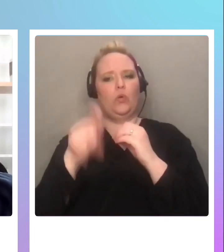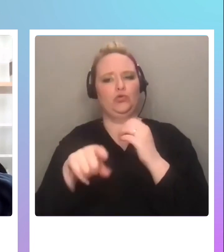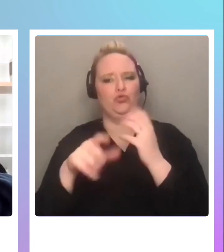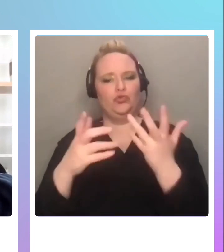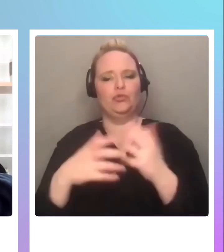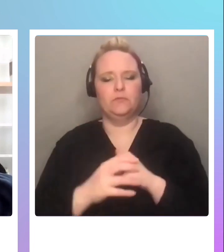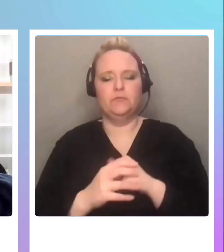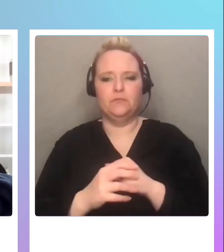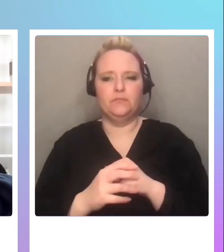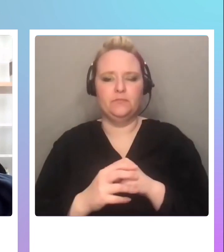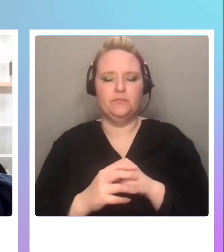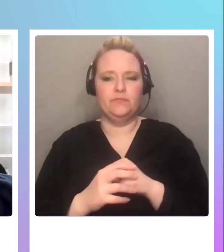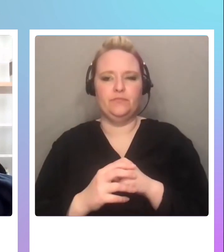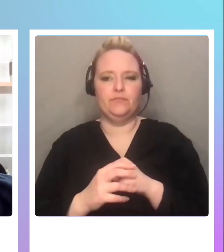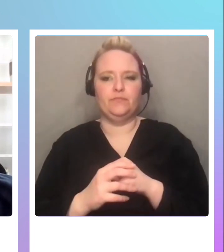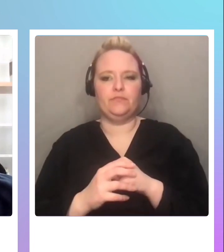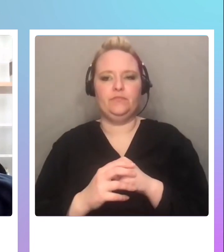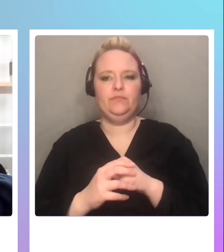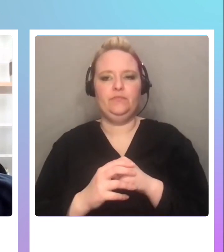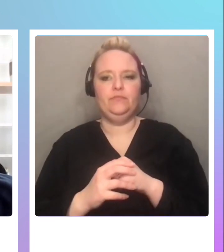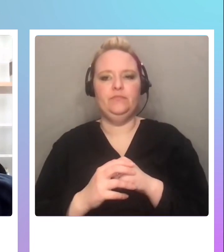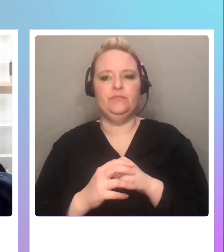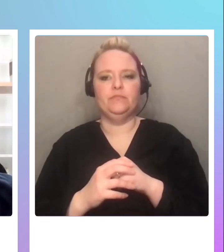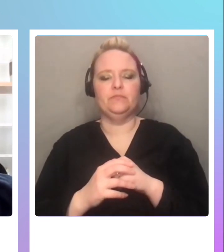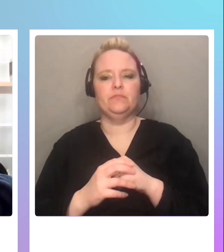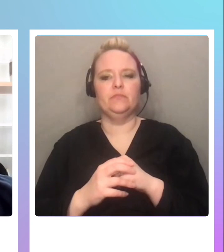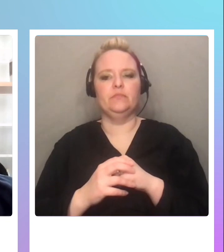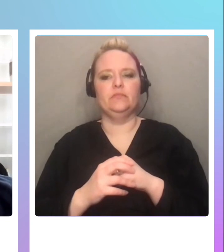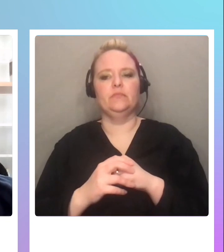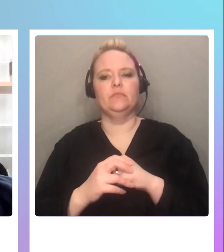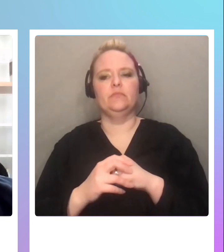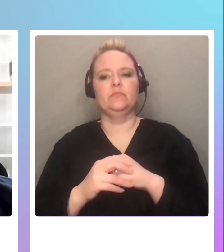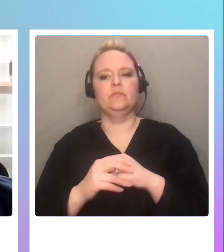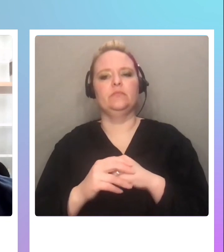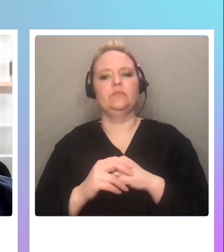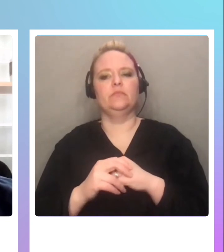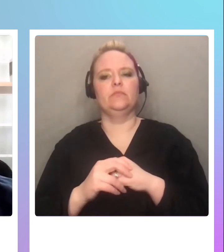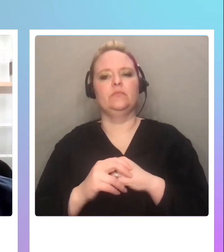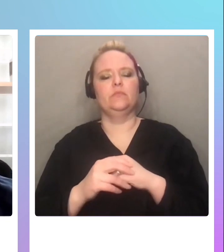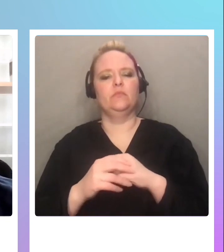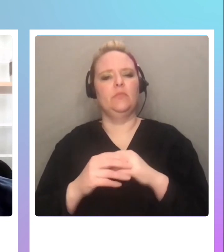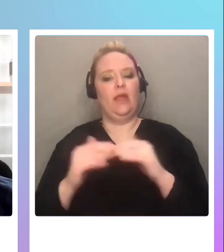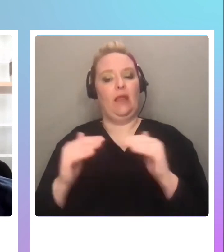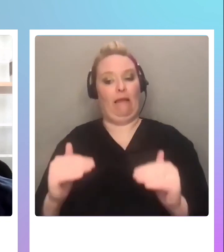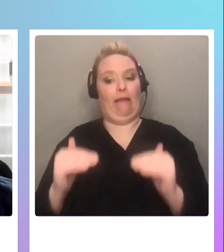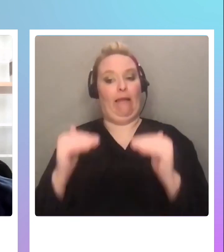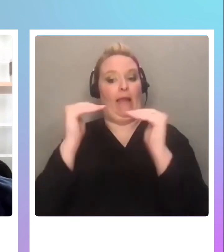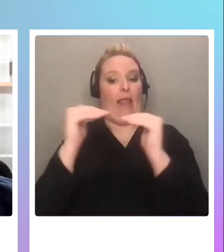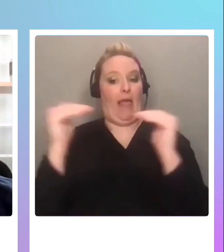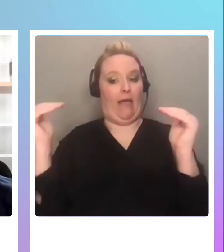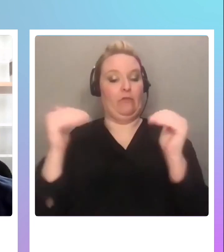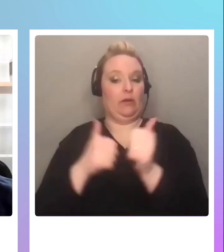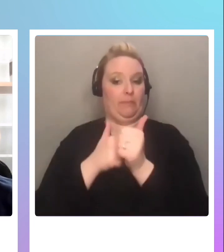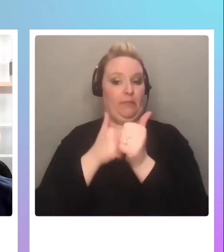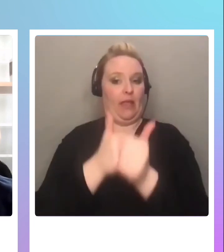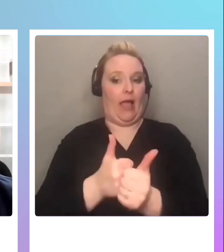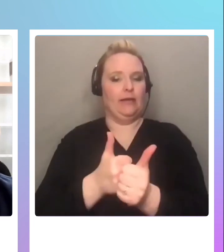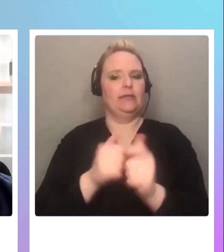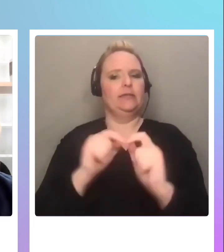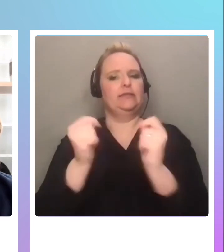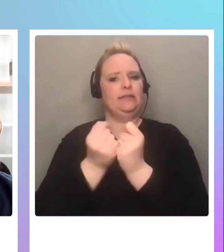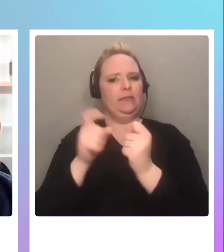here. Maybe two. Let's see. What level of compliance should the QA team be aiming